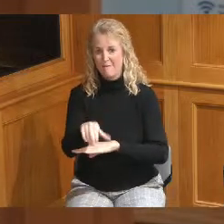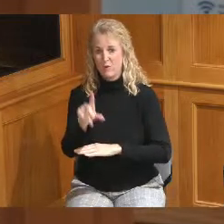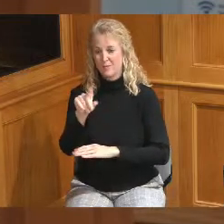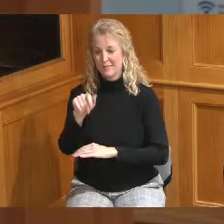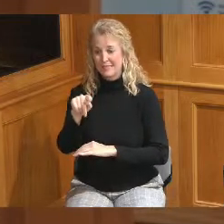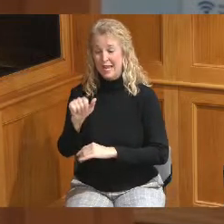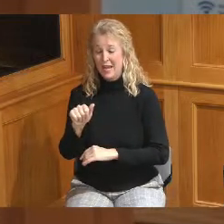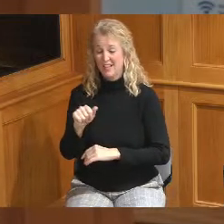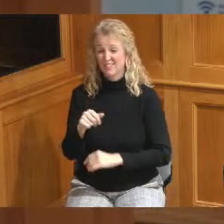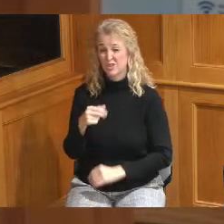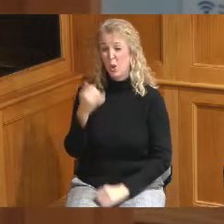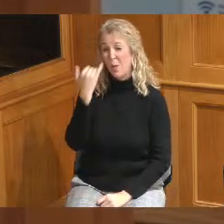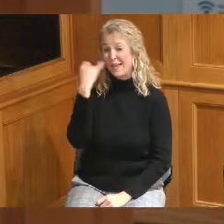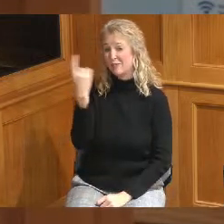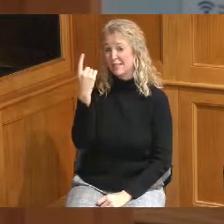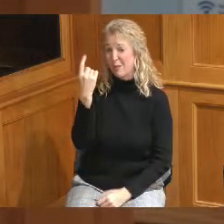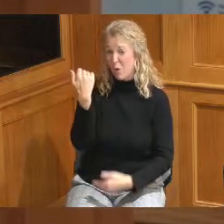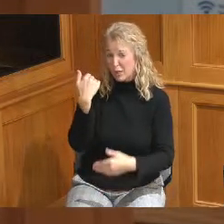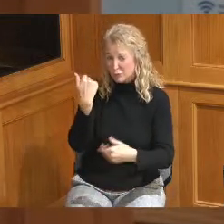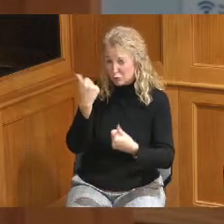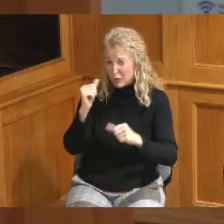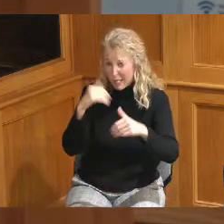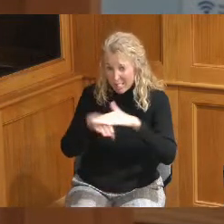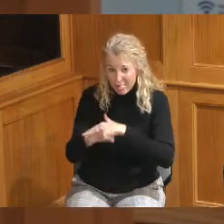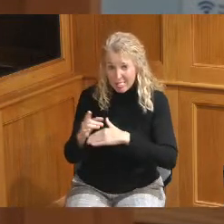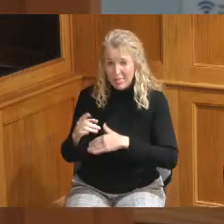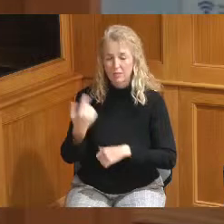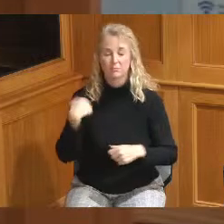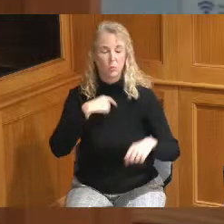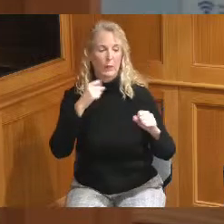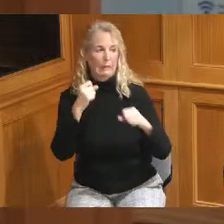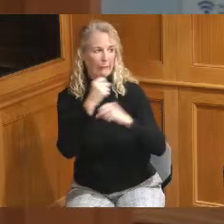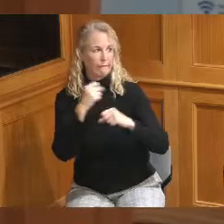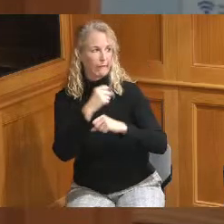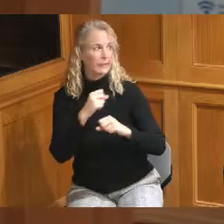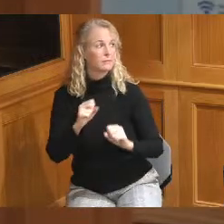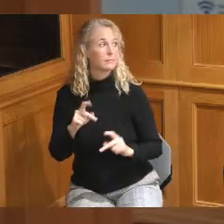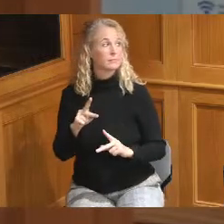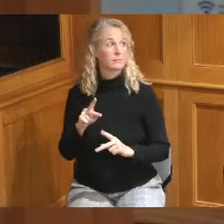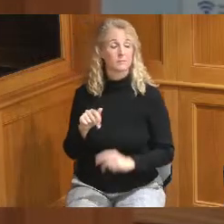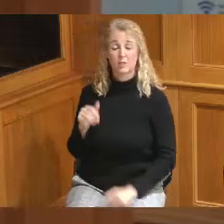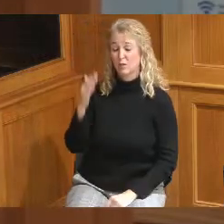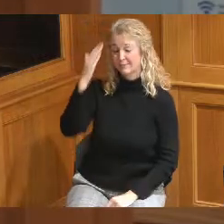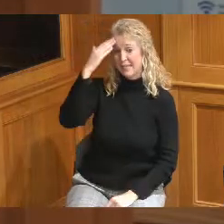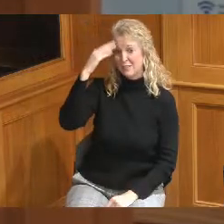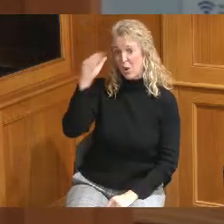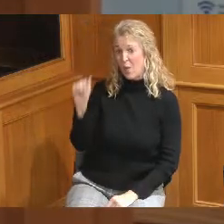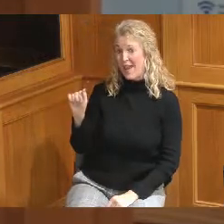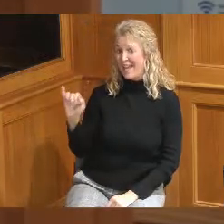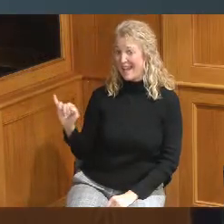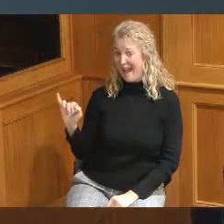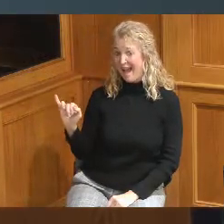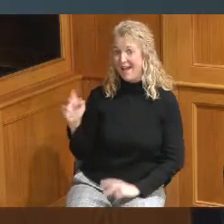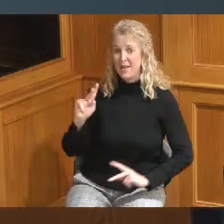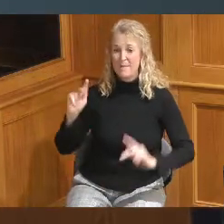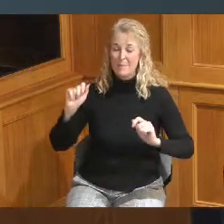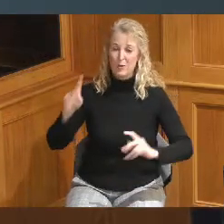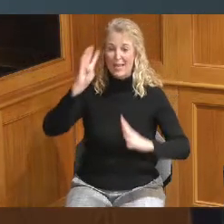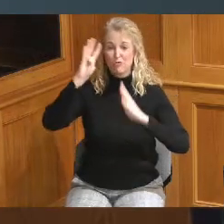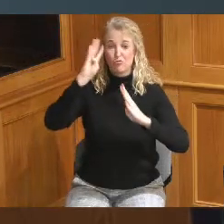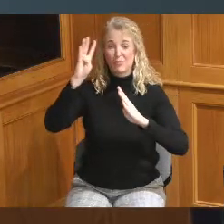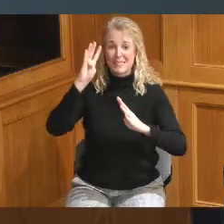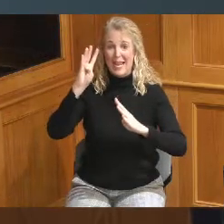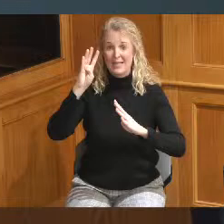the hackers. Definitely. And beat them. Okay. Definitely. Okay. Because with AI out there, they can create a crime